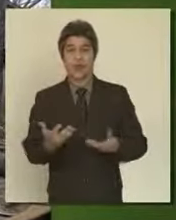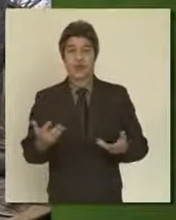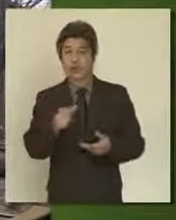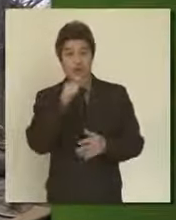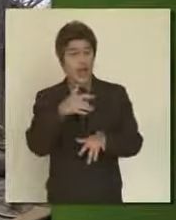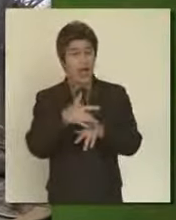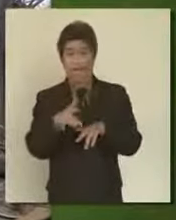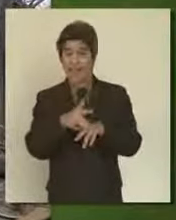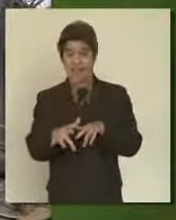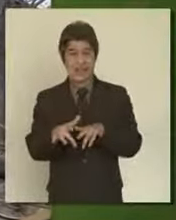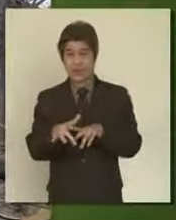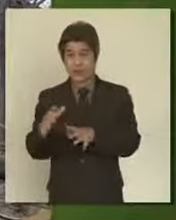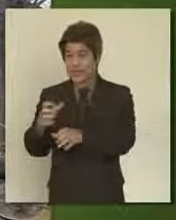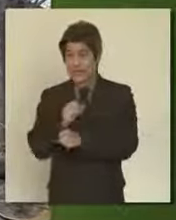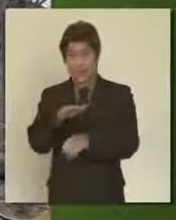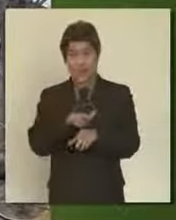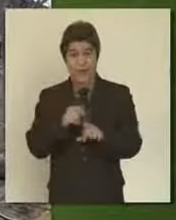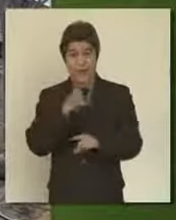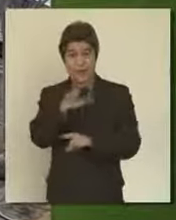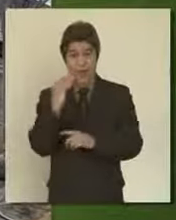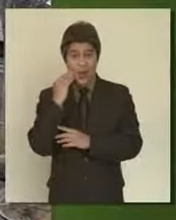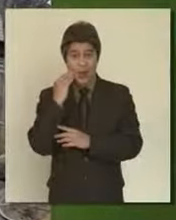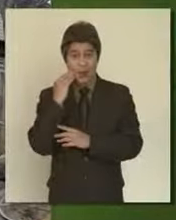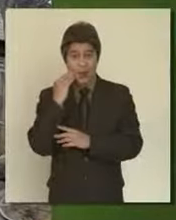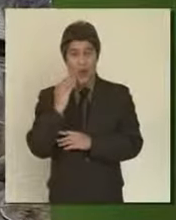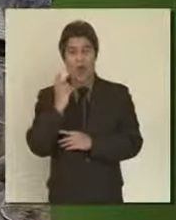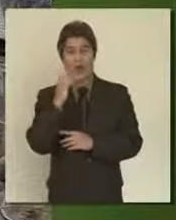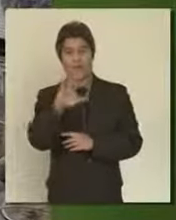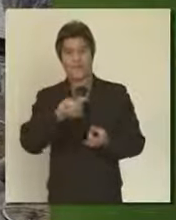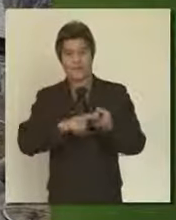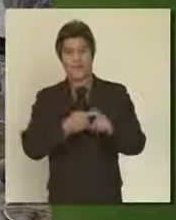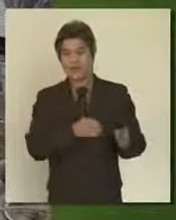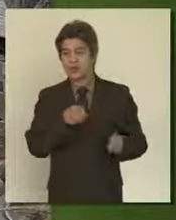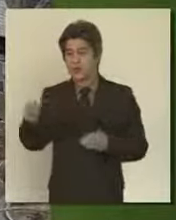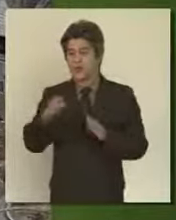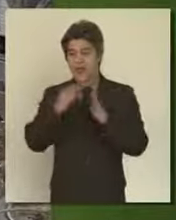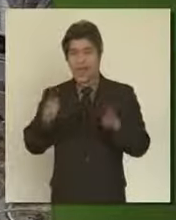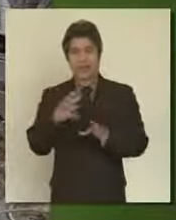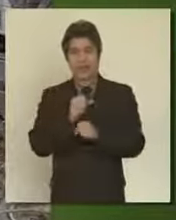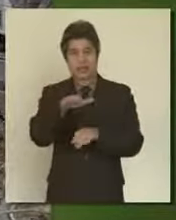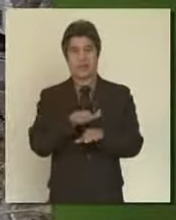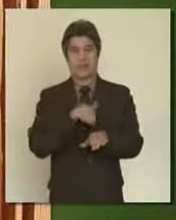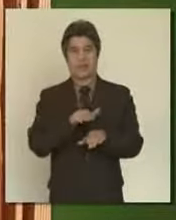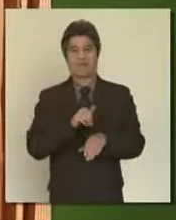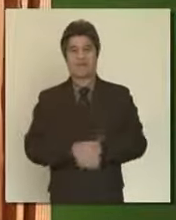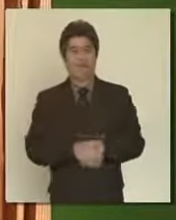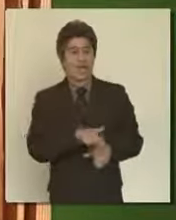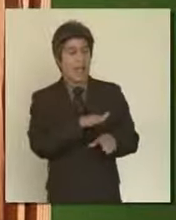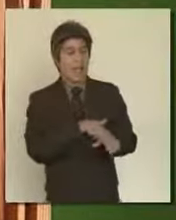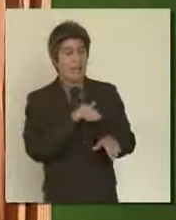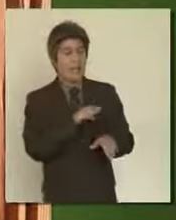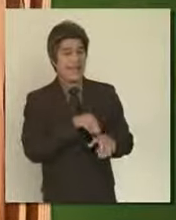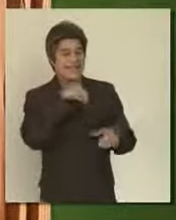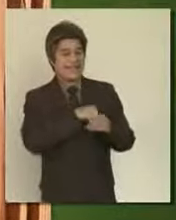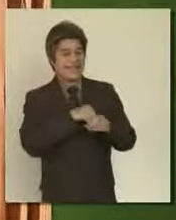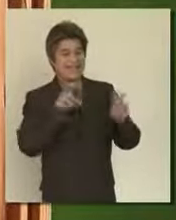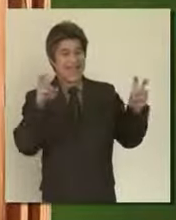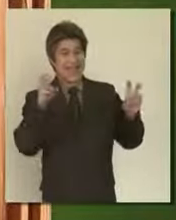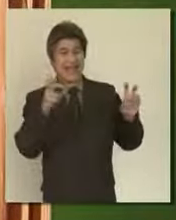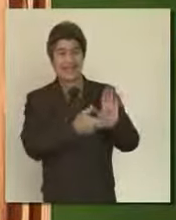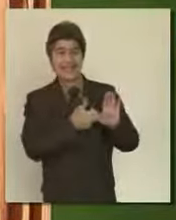So if you're not available to get your pet from your house, one of your buddies will be able to go into the house and get your pet. A pet inside sticker